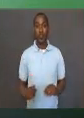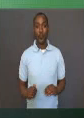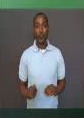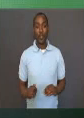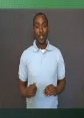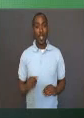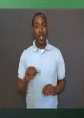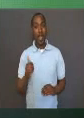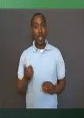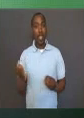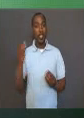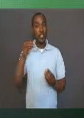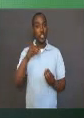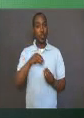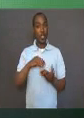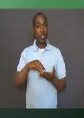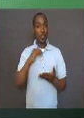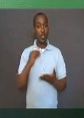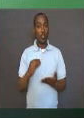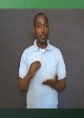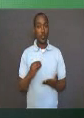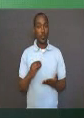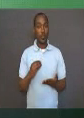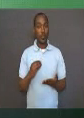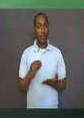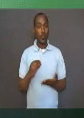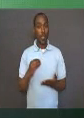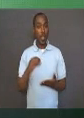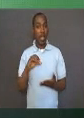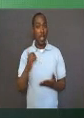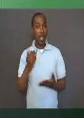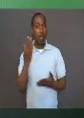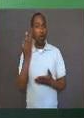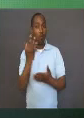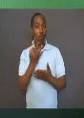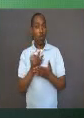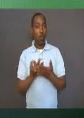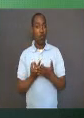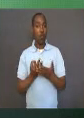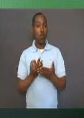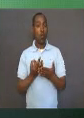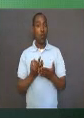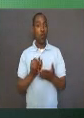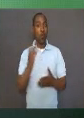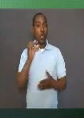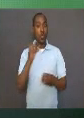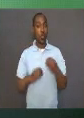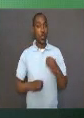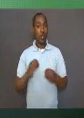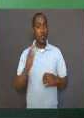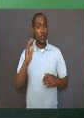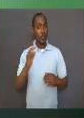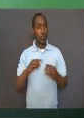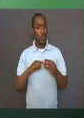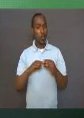we also discussed how other forms can cause illness